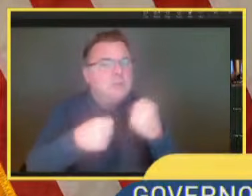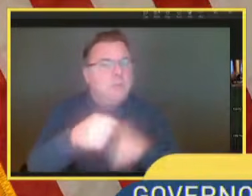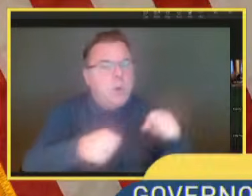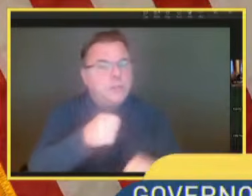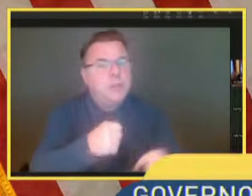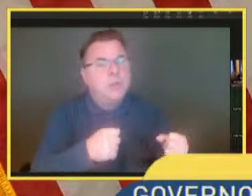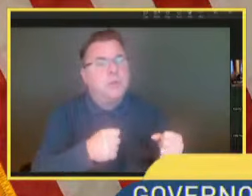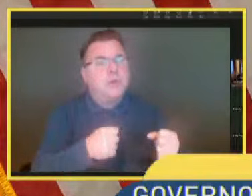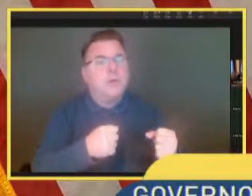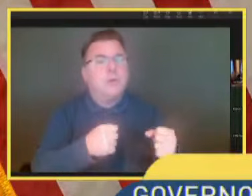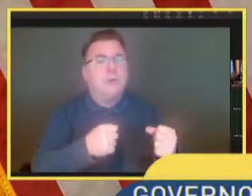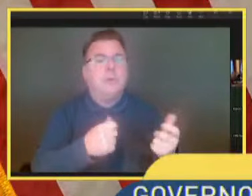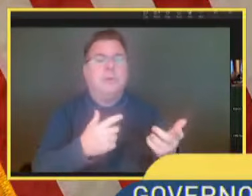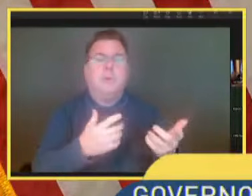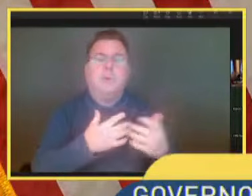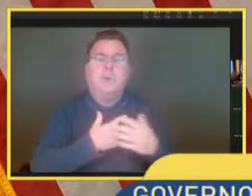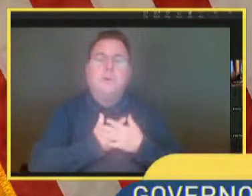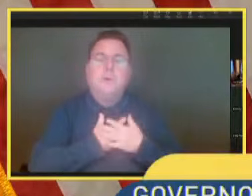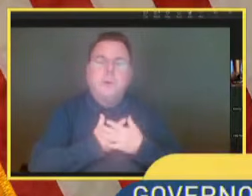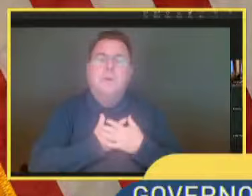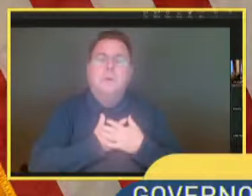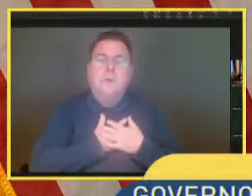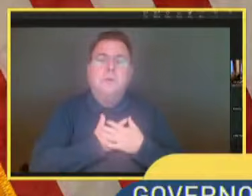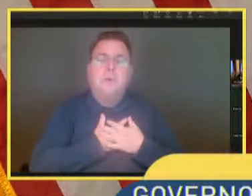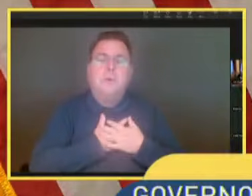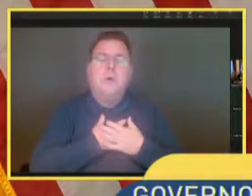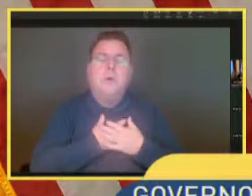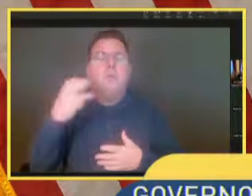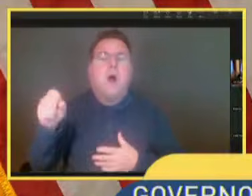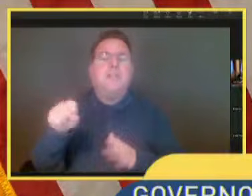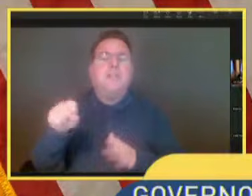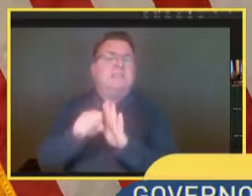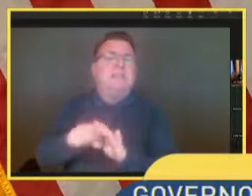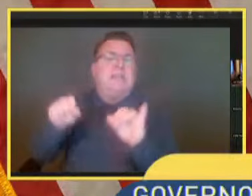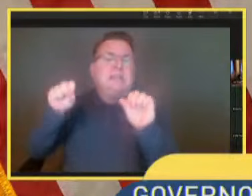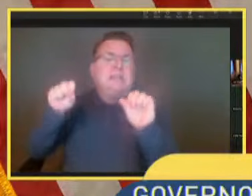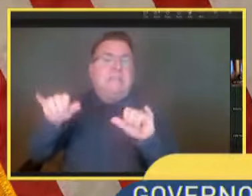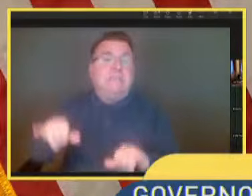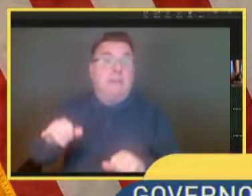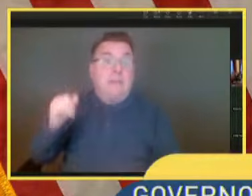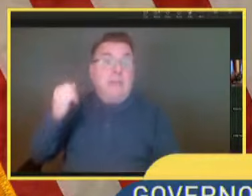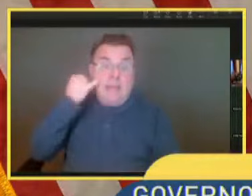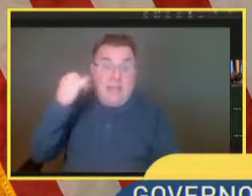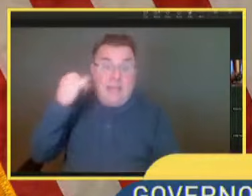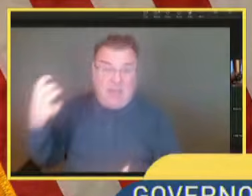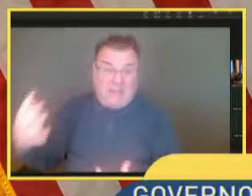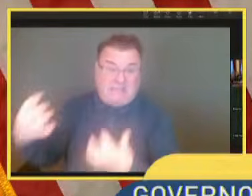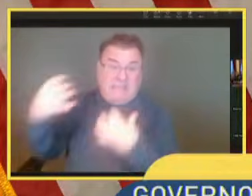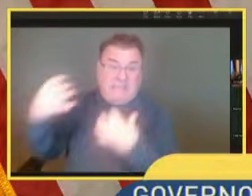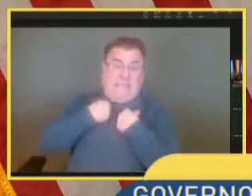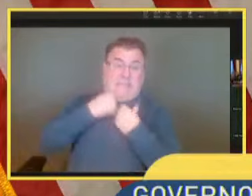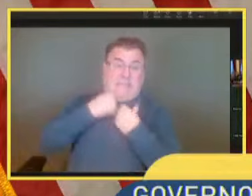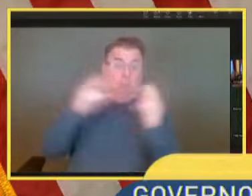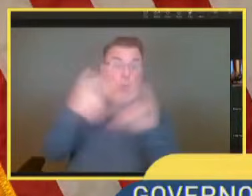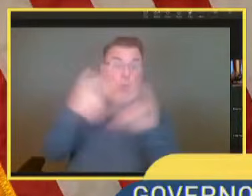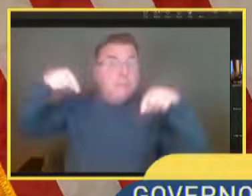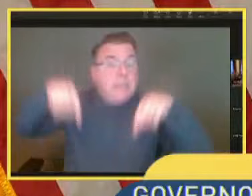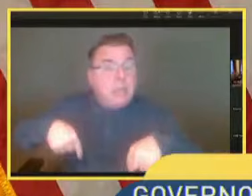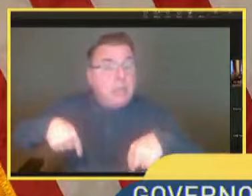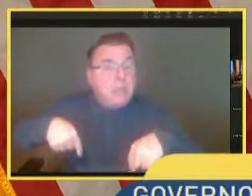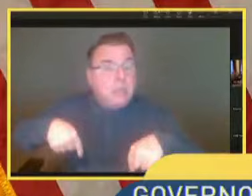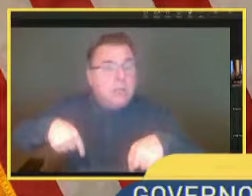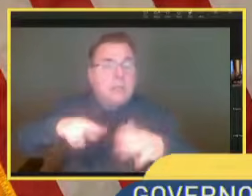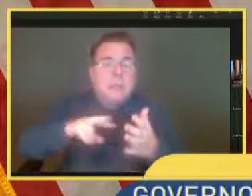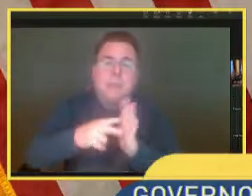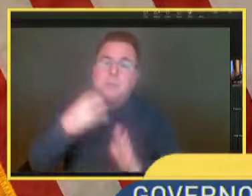moving ways. I see that in Washington State as well. And if ICE escalates their presence in our state, we will need even more